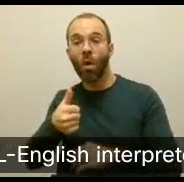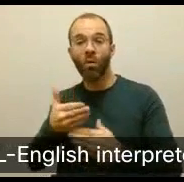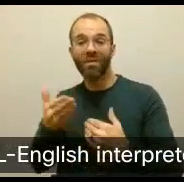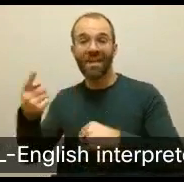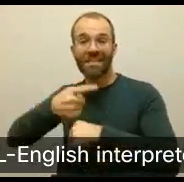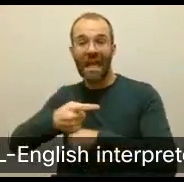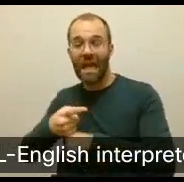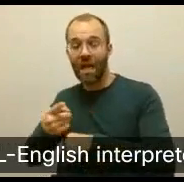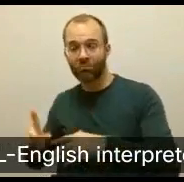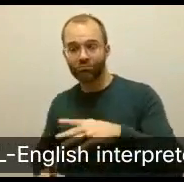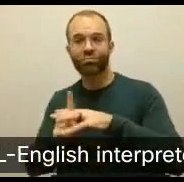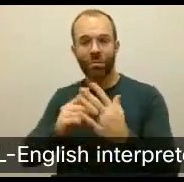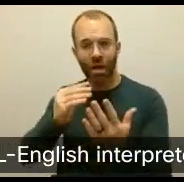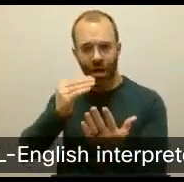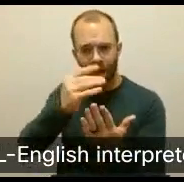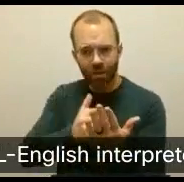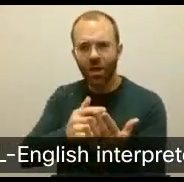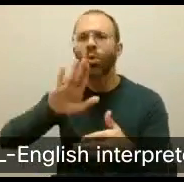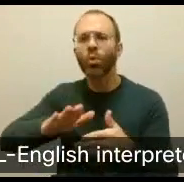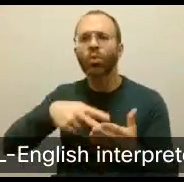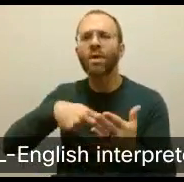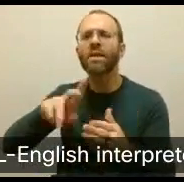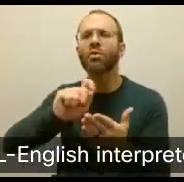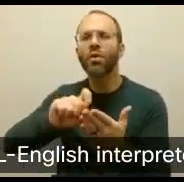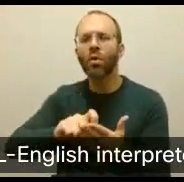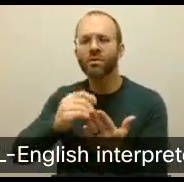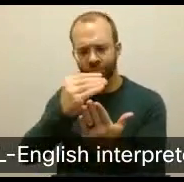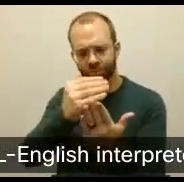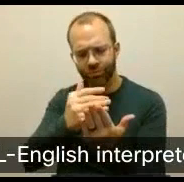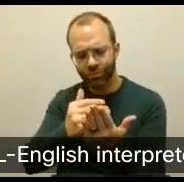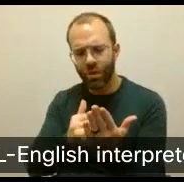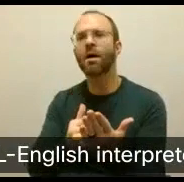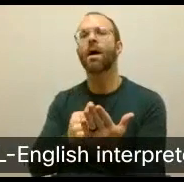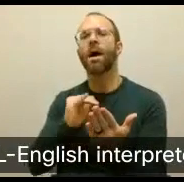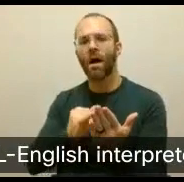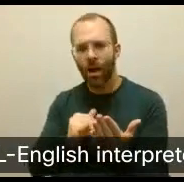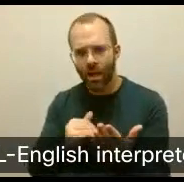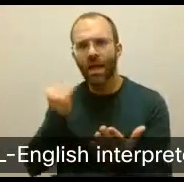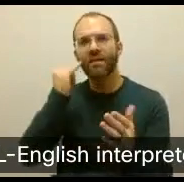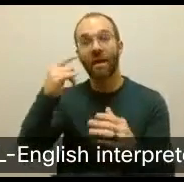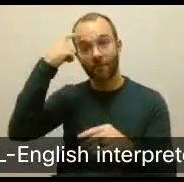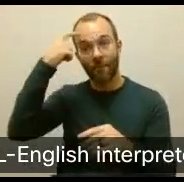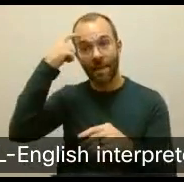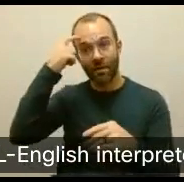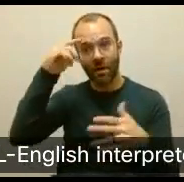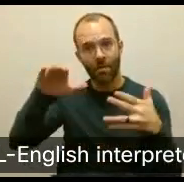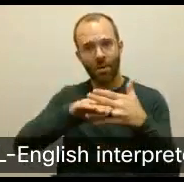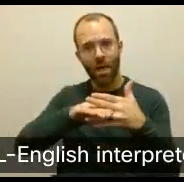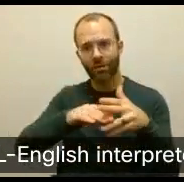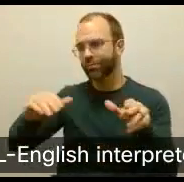your time management needs there. But giving your mind some sort of break will be very helpful to help you